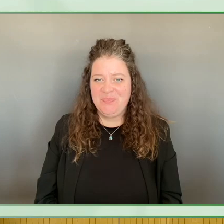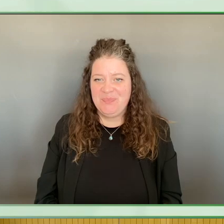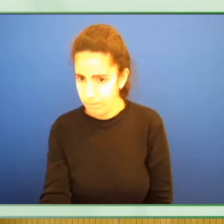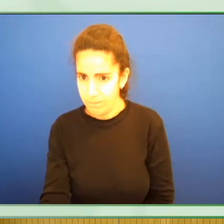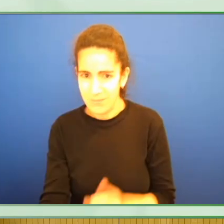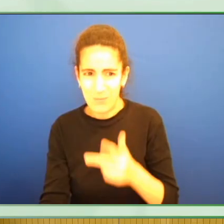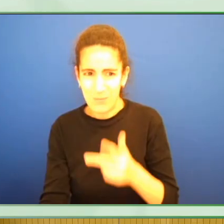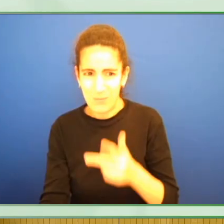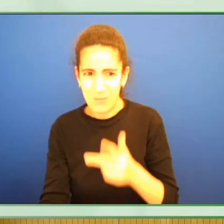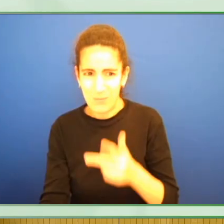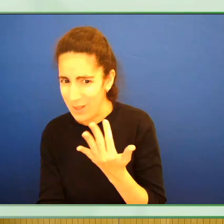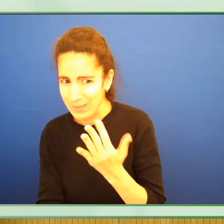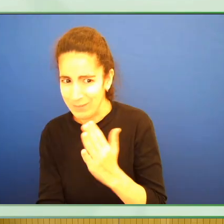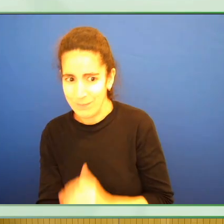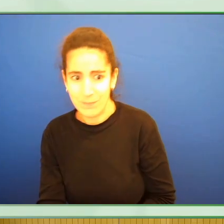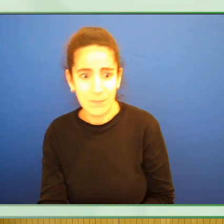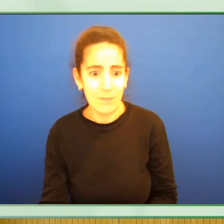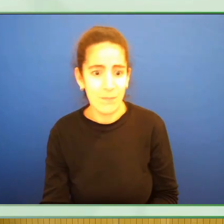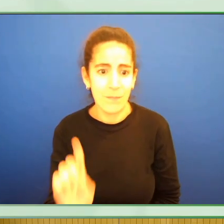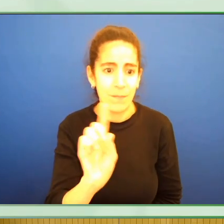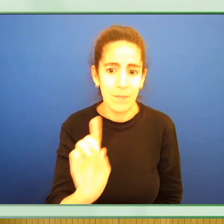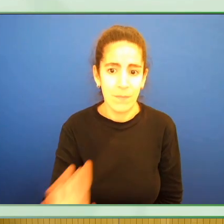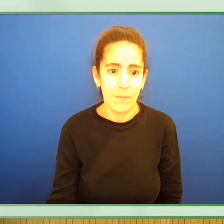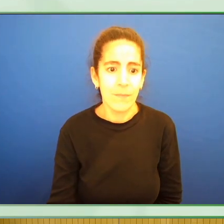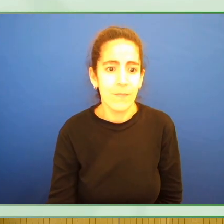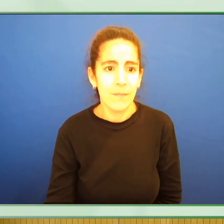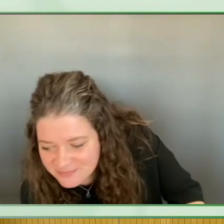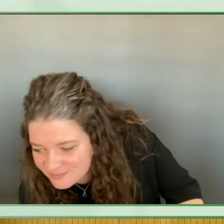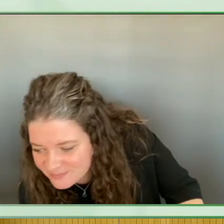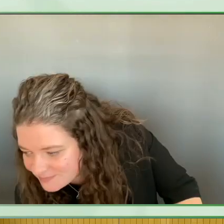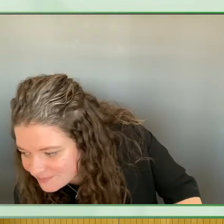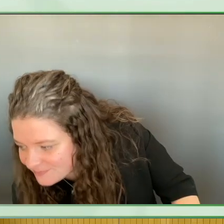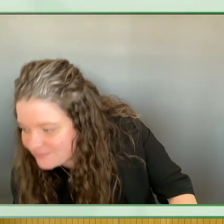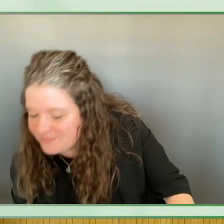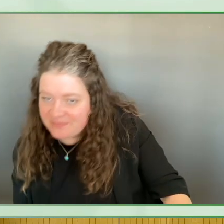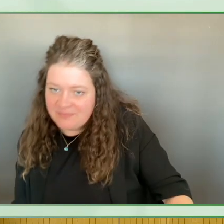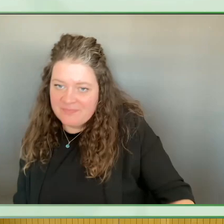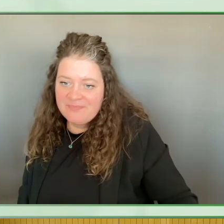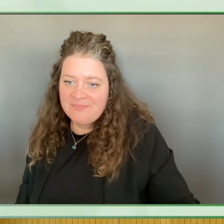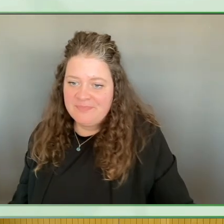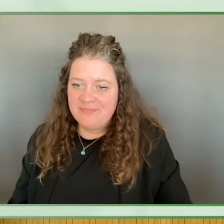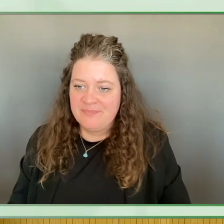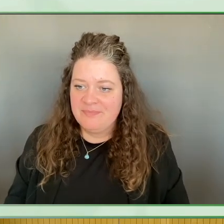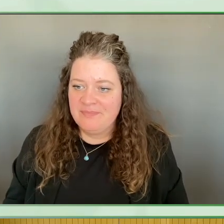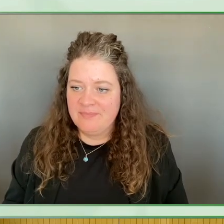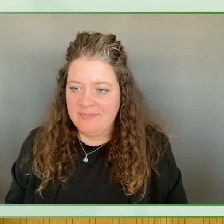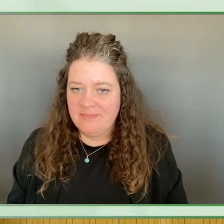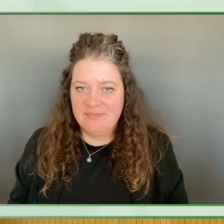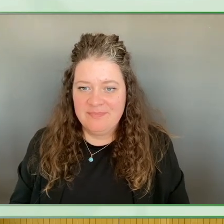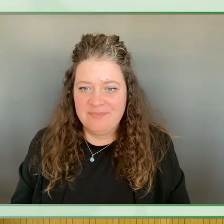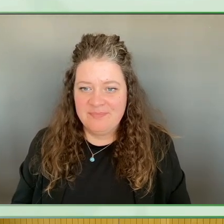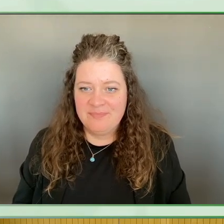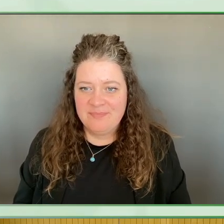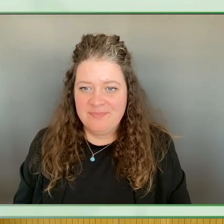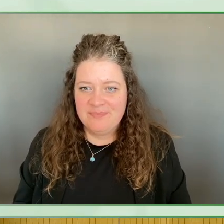Thank you so much, Justin. Thanks for watching the clock. I was supposed to be doing that. I didn't. And finally,